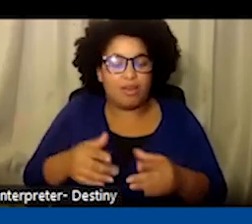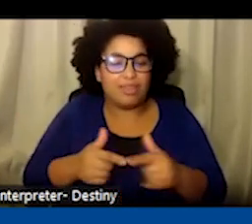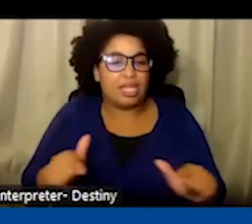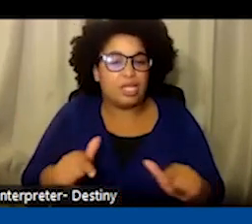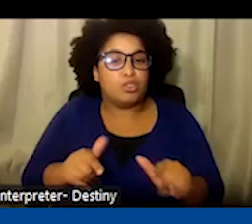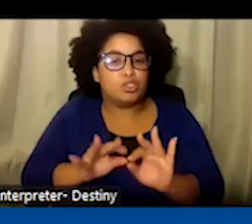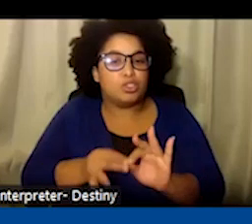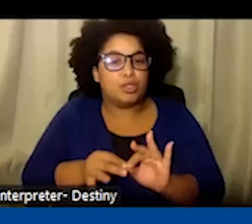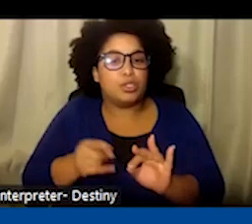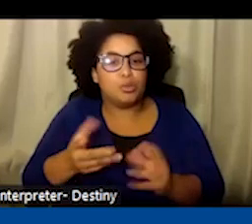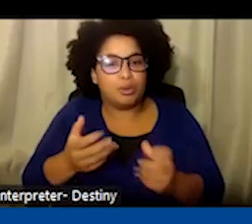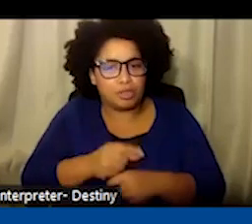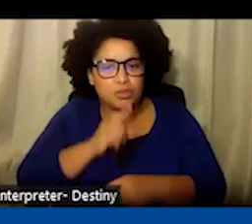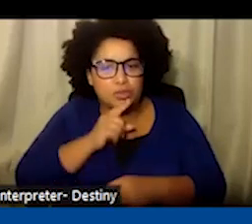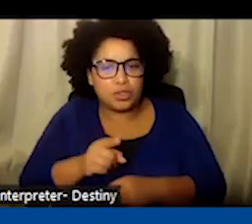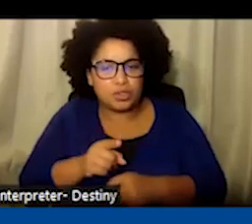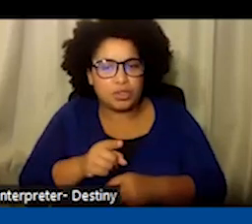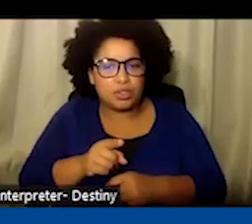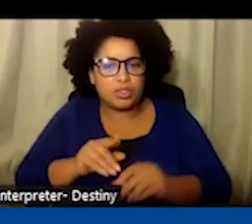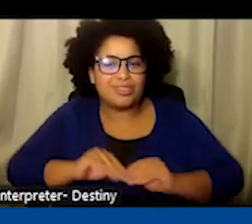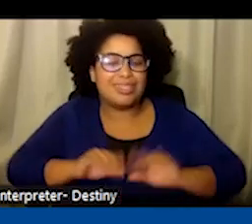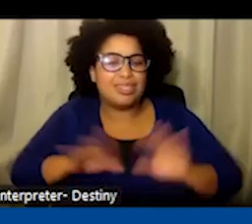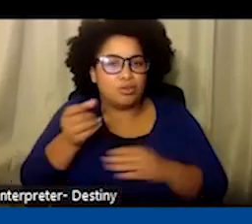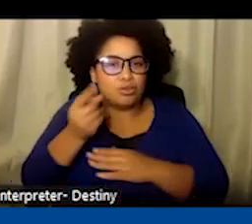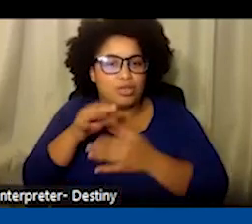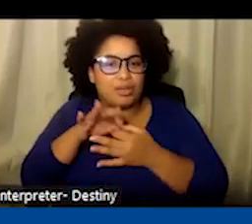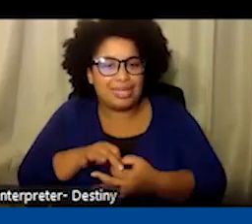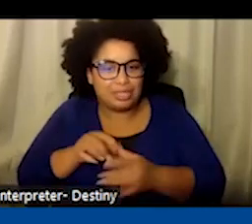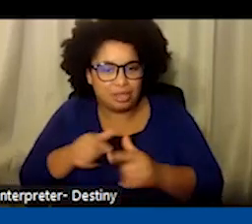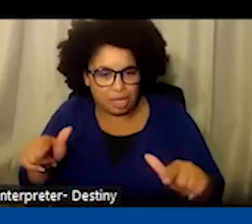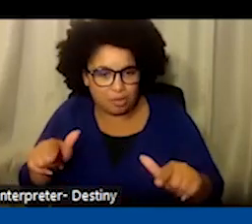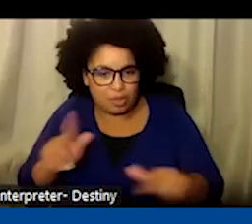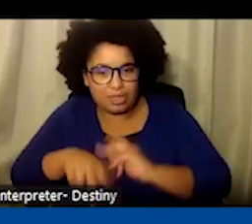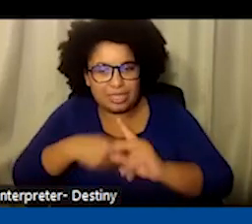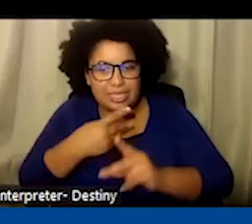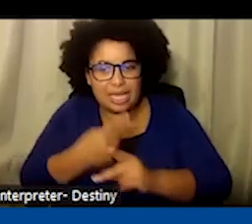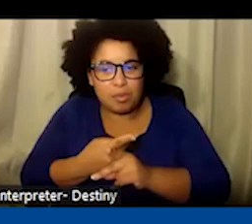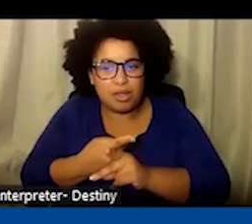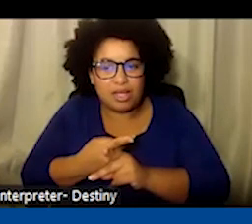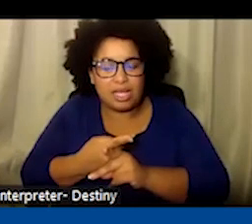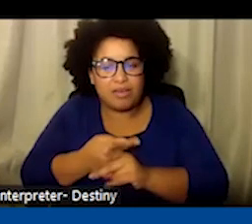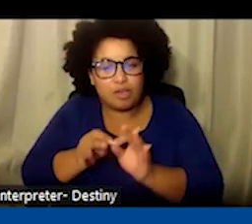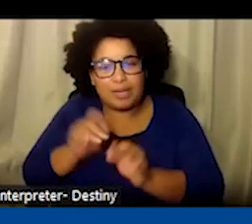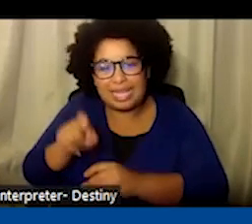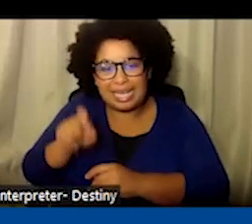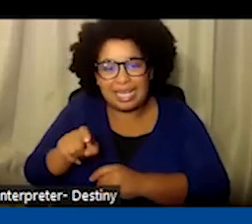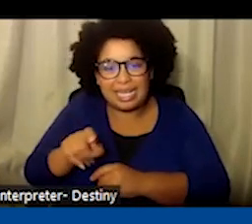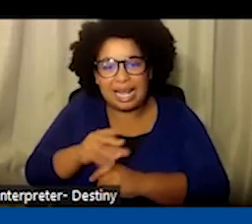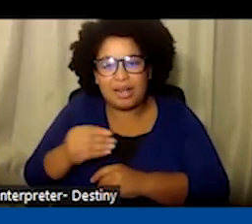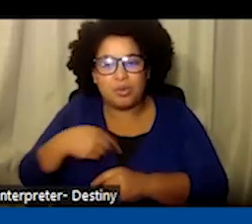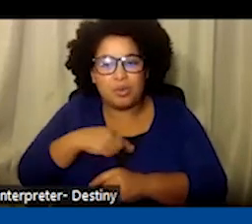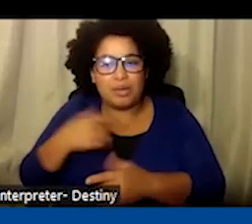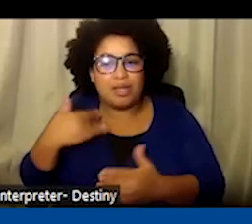interpretation, you want to make sure that there is a clear understanding of the language, the type of interpretation needed, and we do